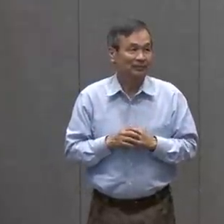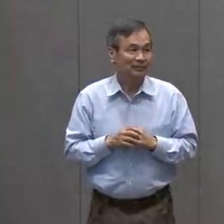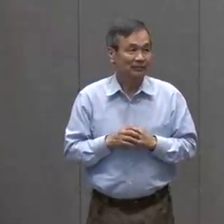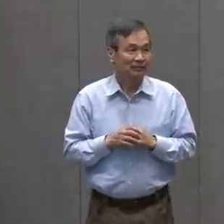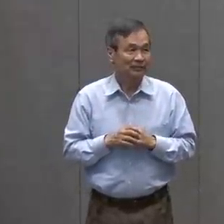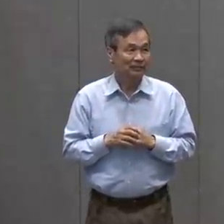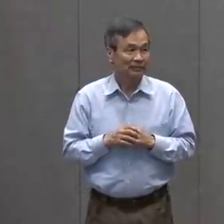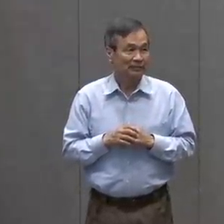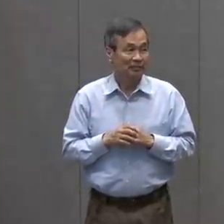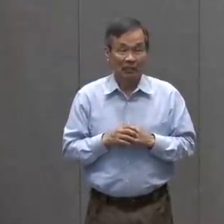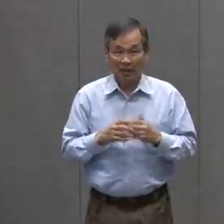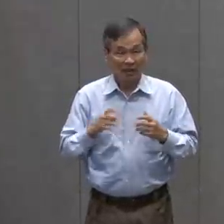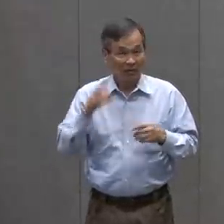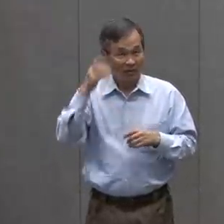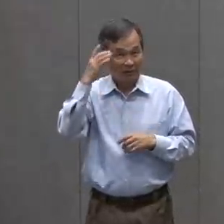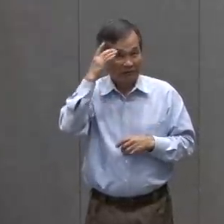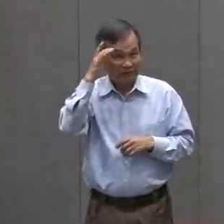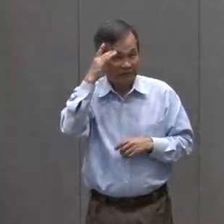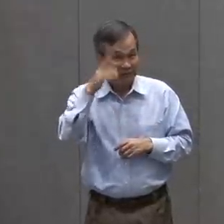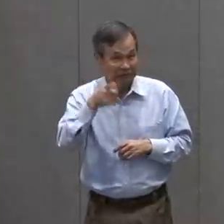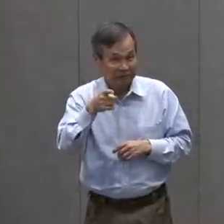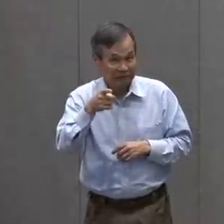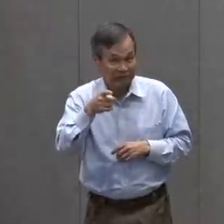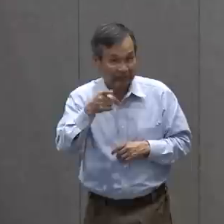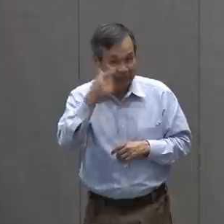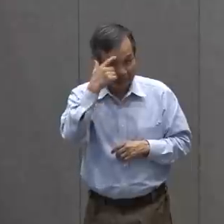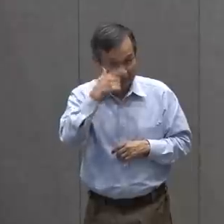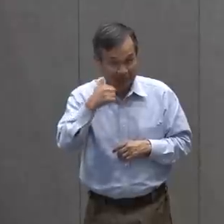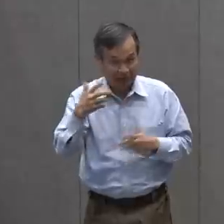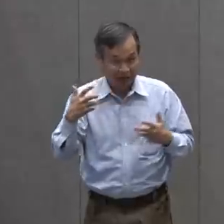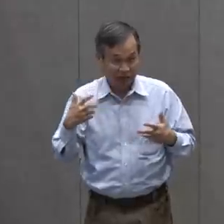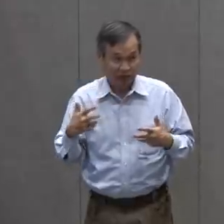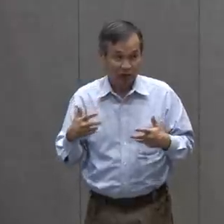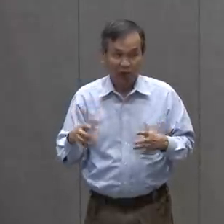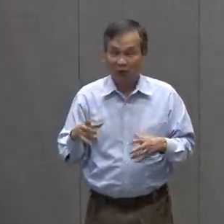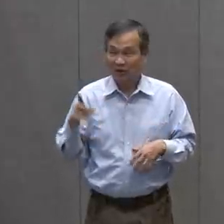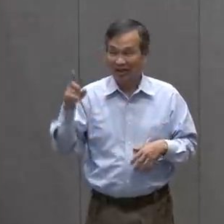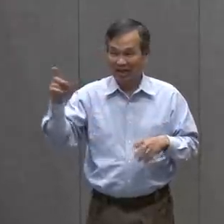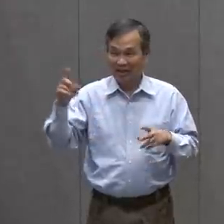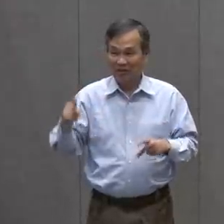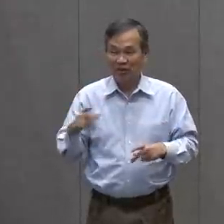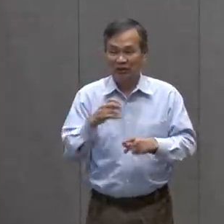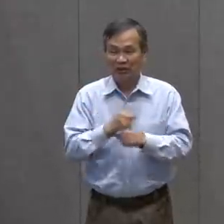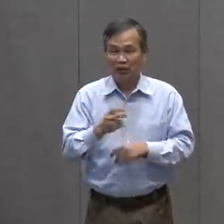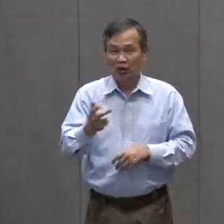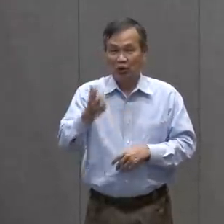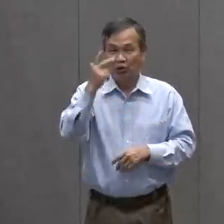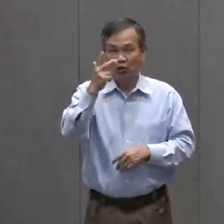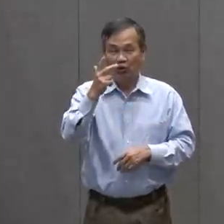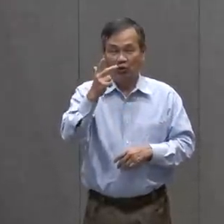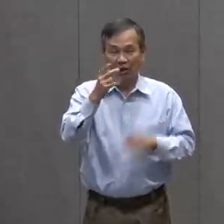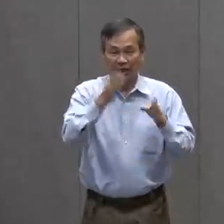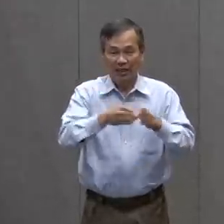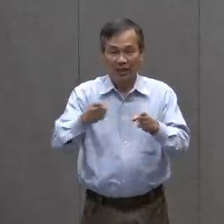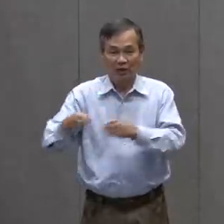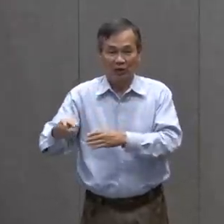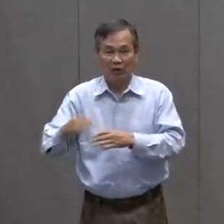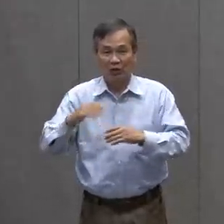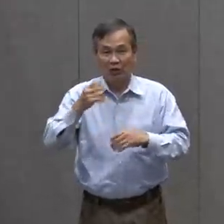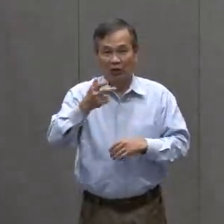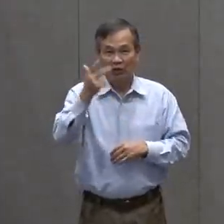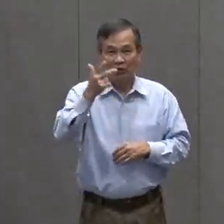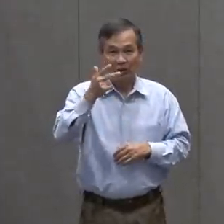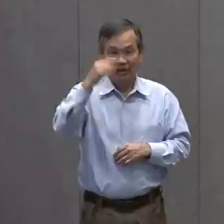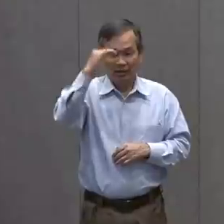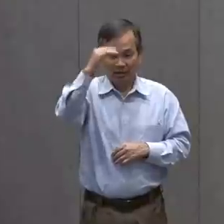and be clever. You want to be very sneaky because you don't want that person to get a tic-tac-toe right off the bat. Oh,